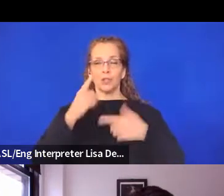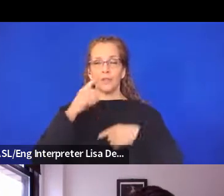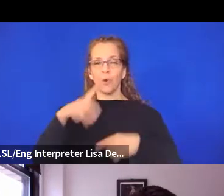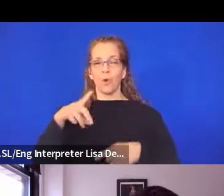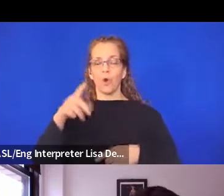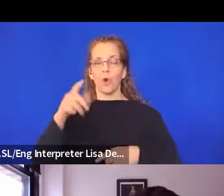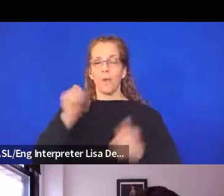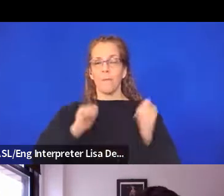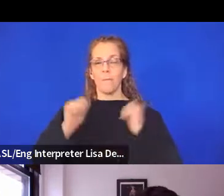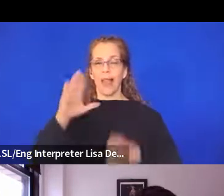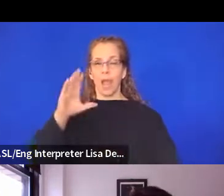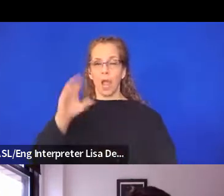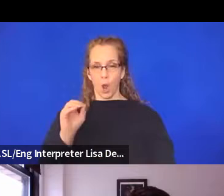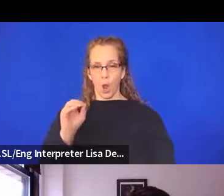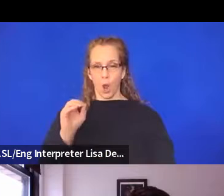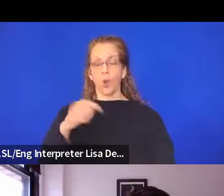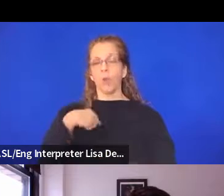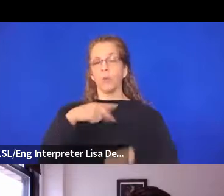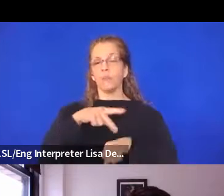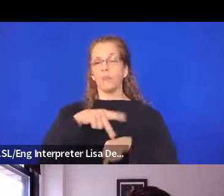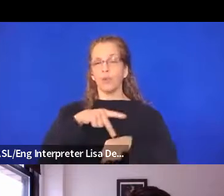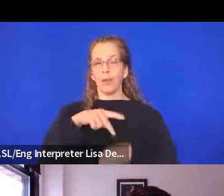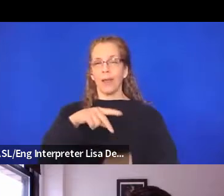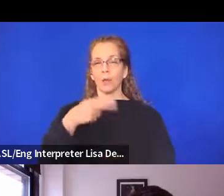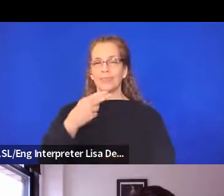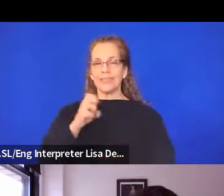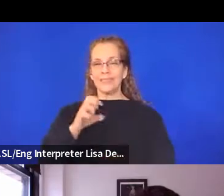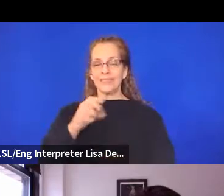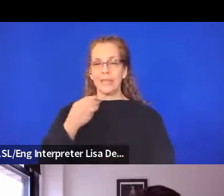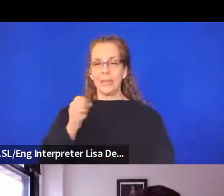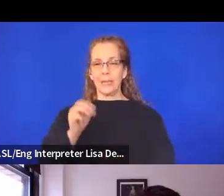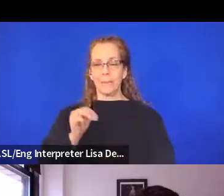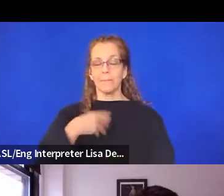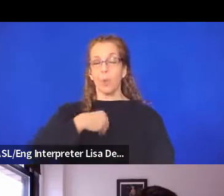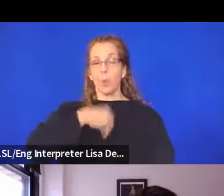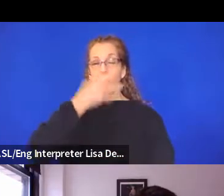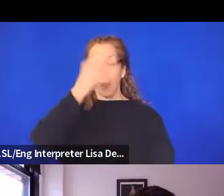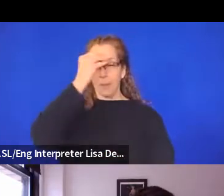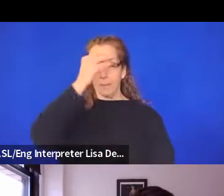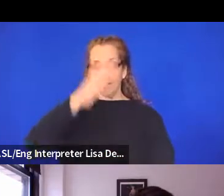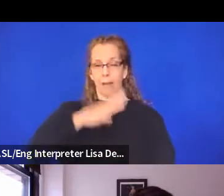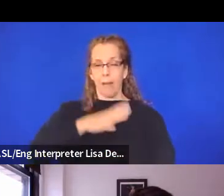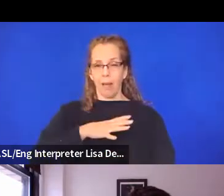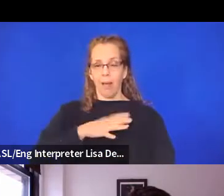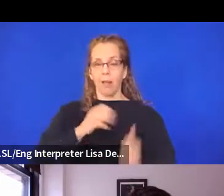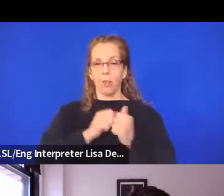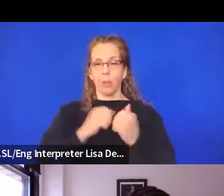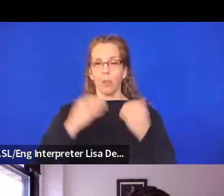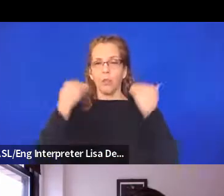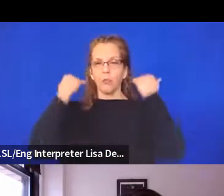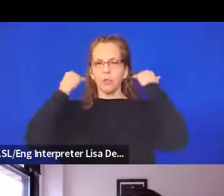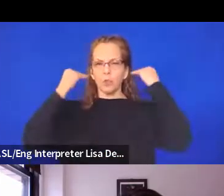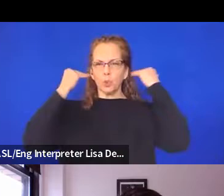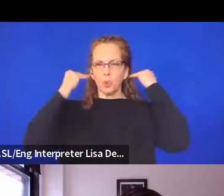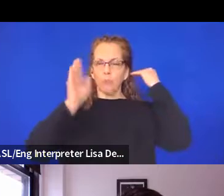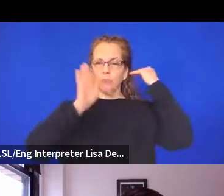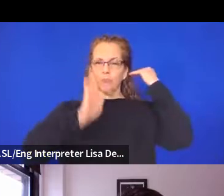him, his pronouns. I'm a white male with short brown